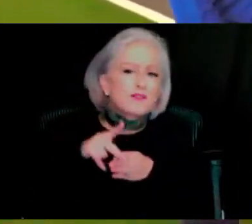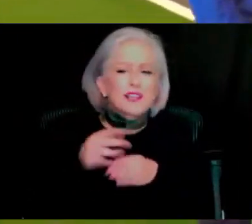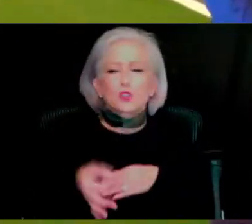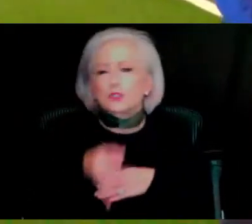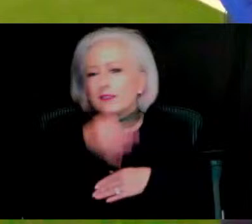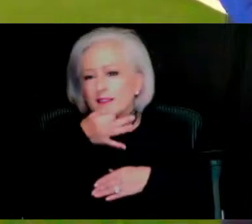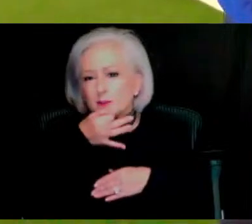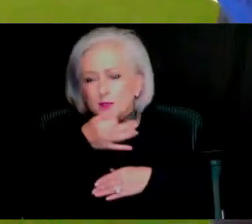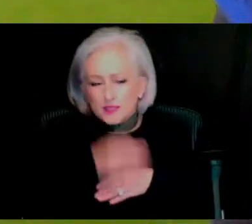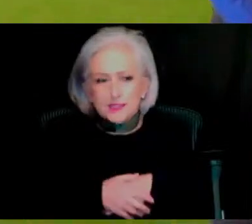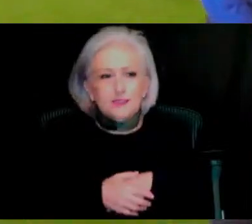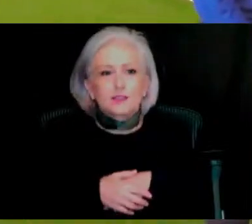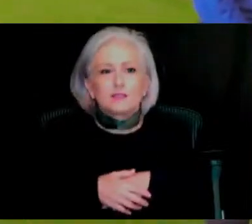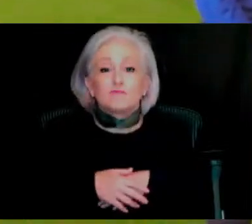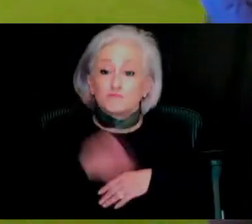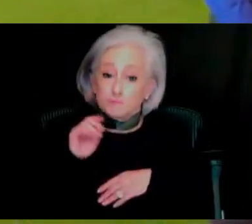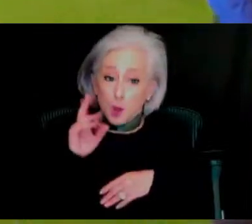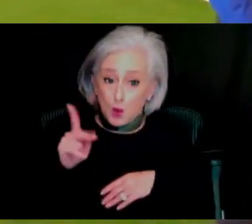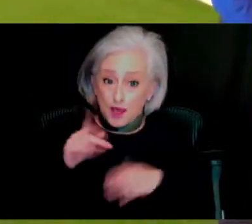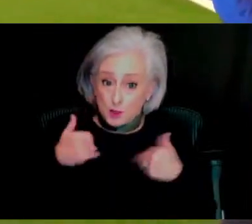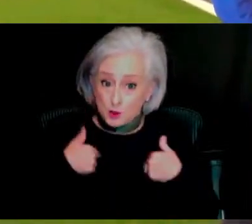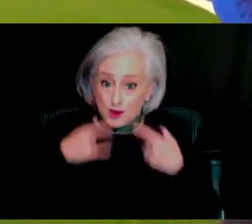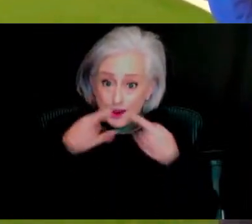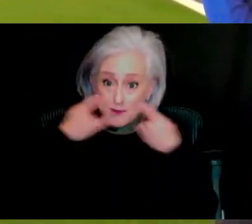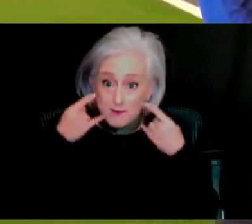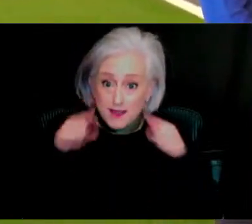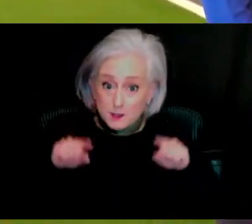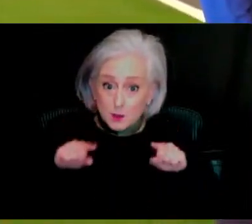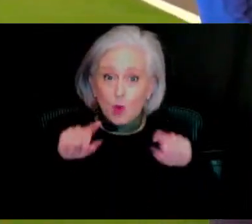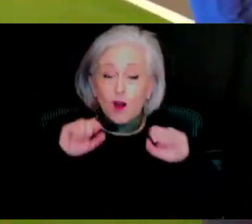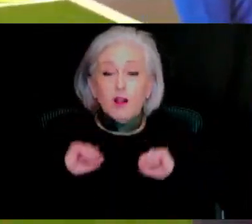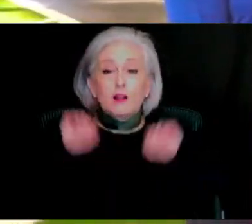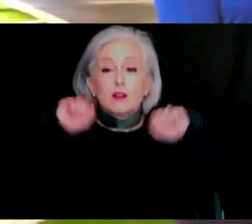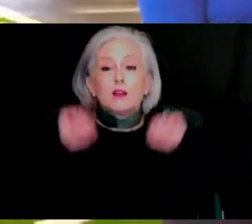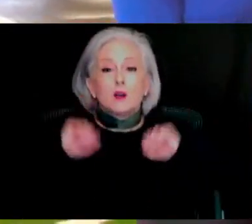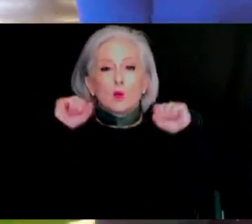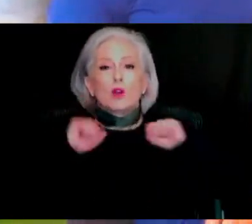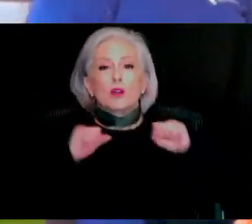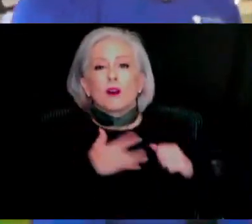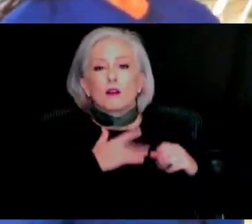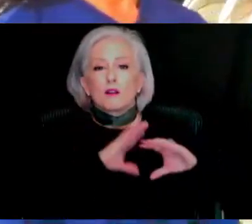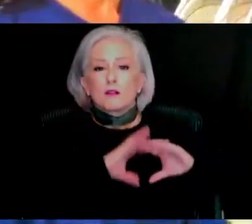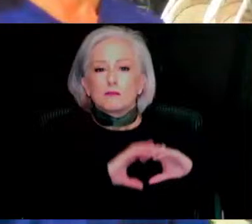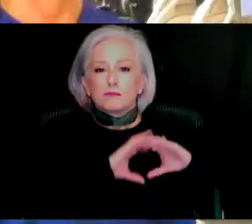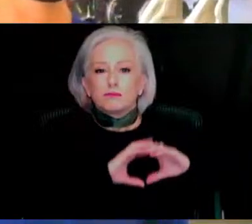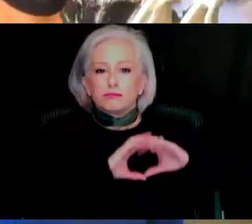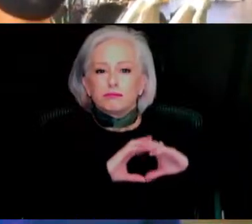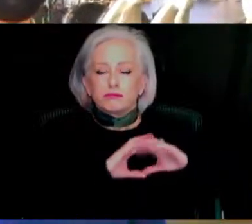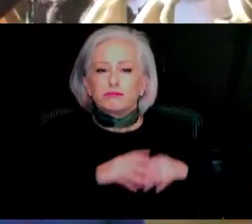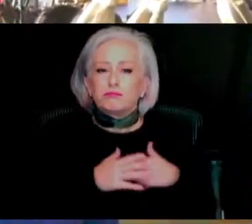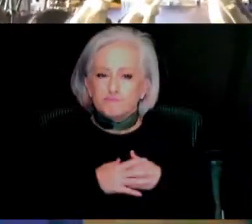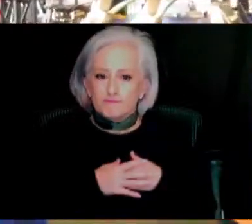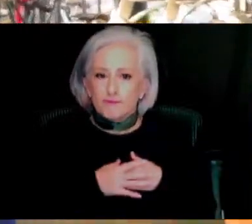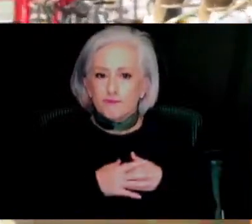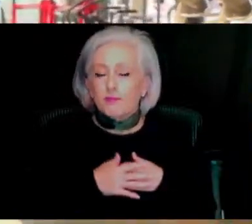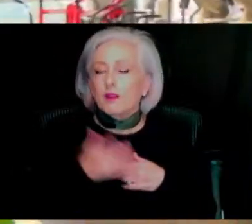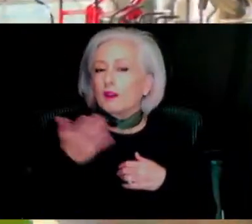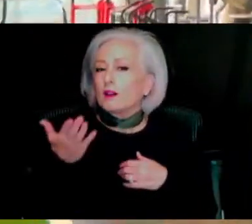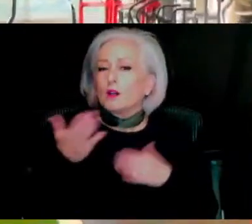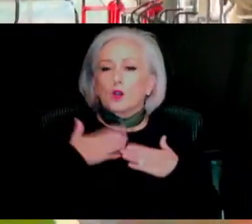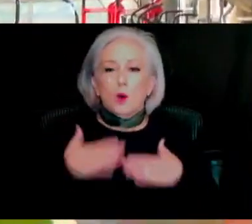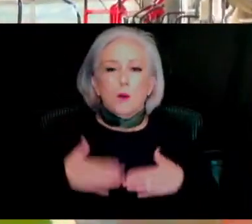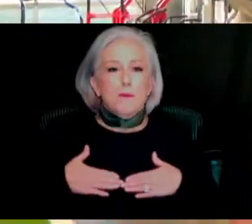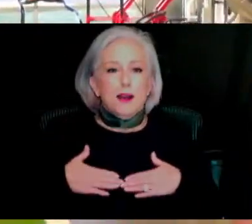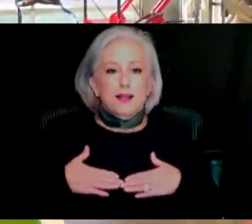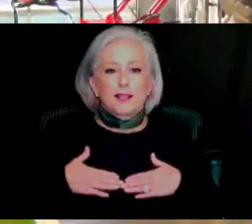opinion? Is it okay to wear a mask when you're doing cardio and you're working out like this? One of the things your body can't go very long without is